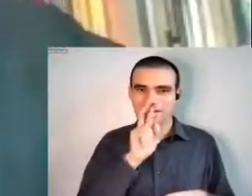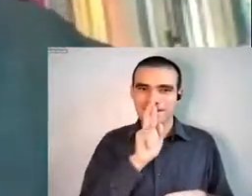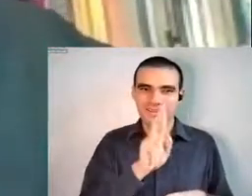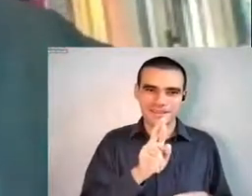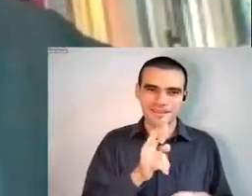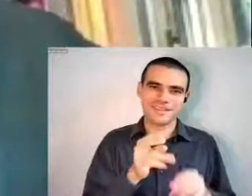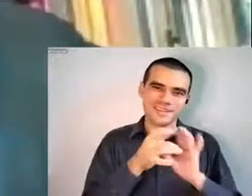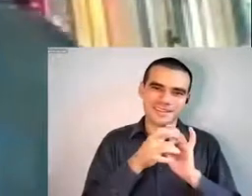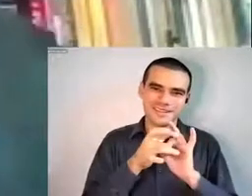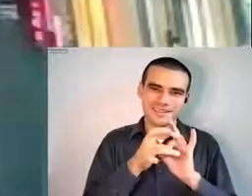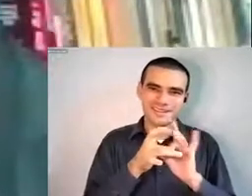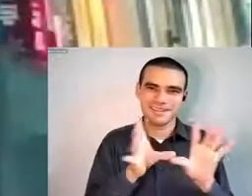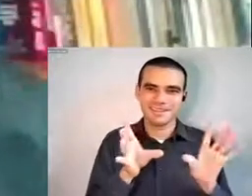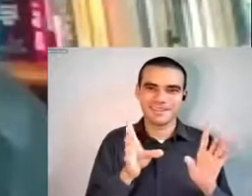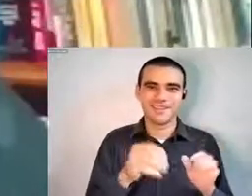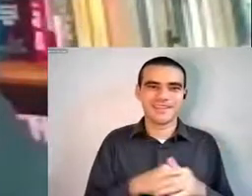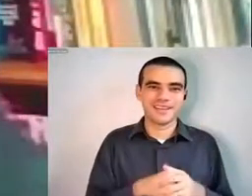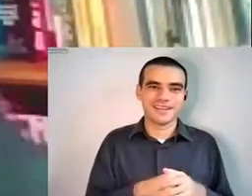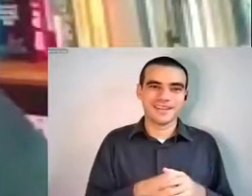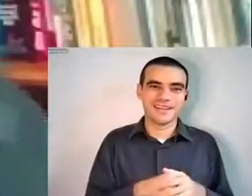wants to answer.